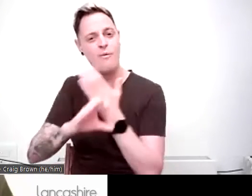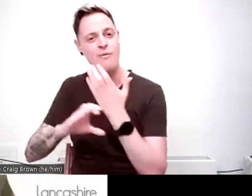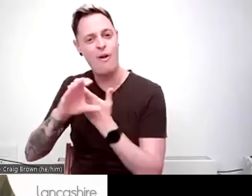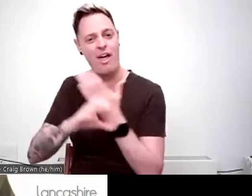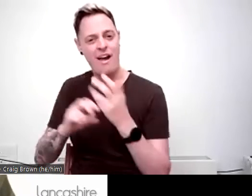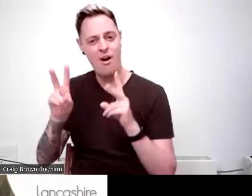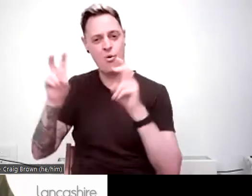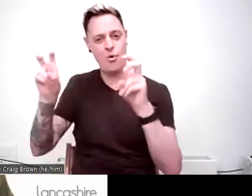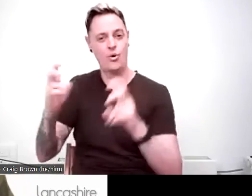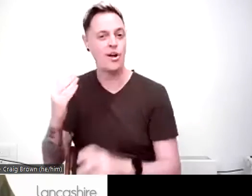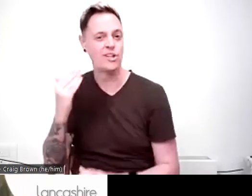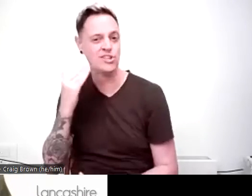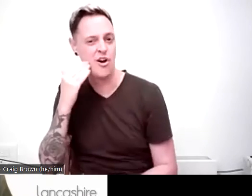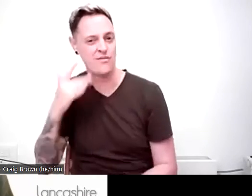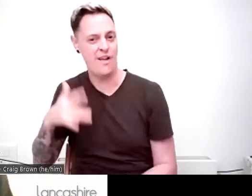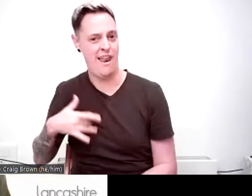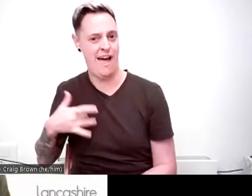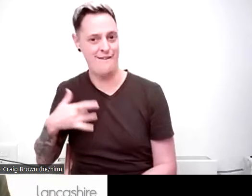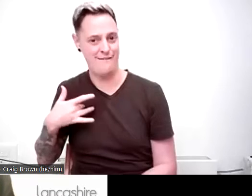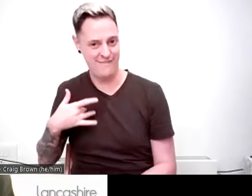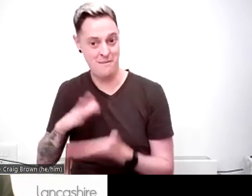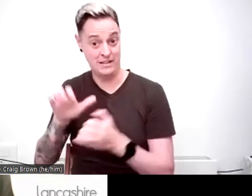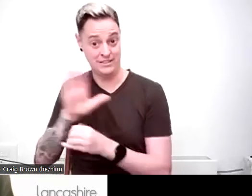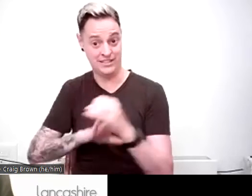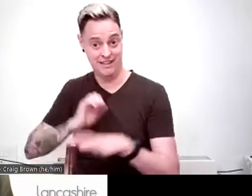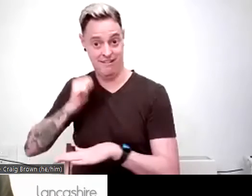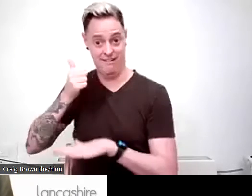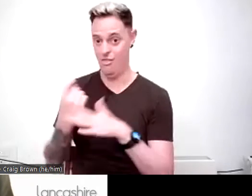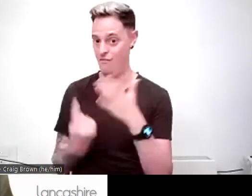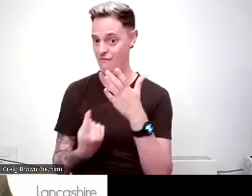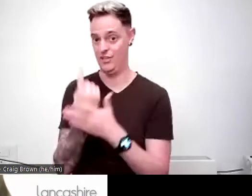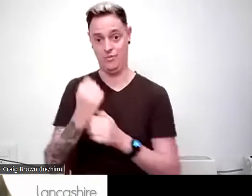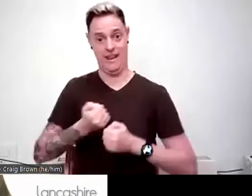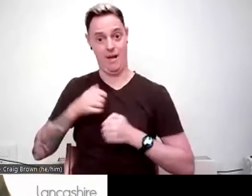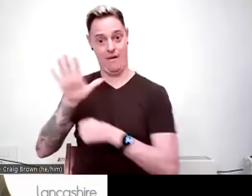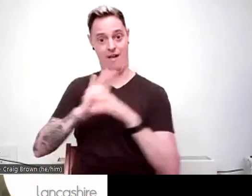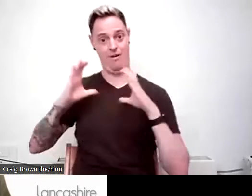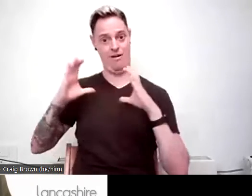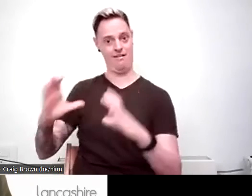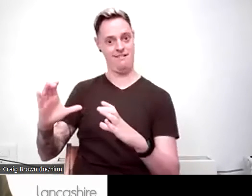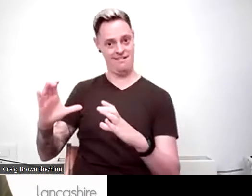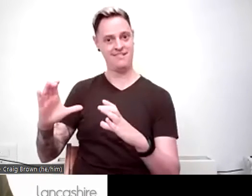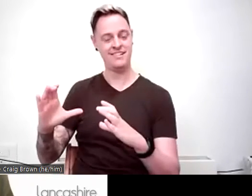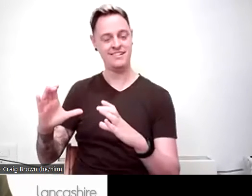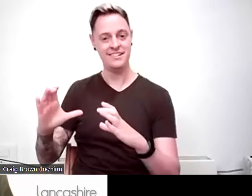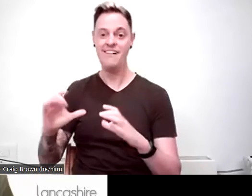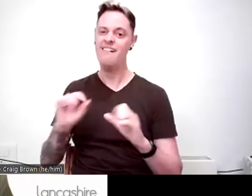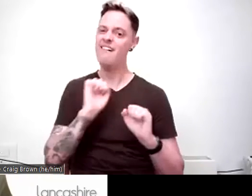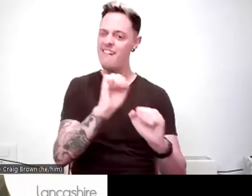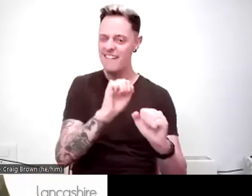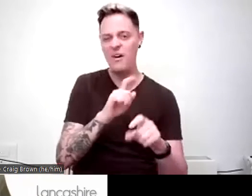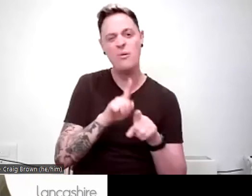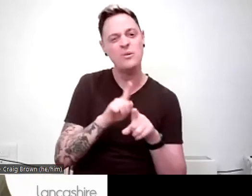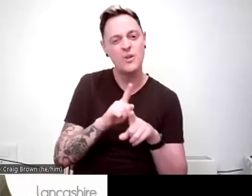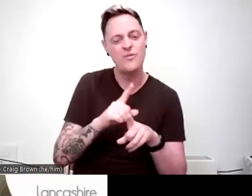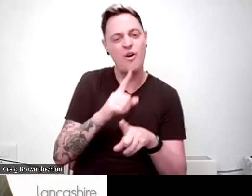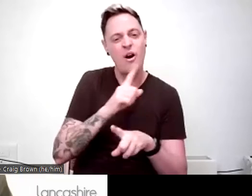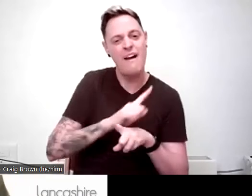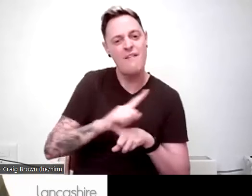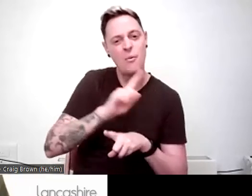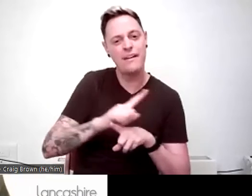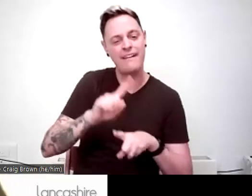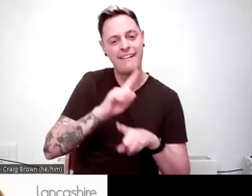going to speak more about. And it was actually the first of its kind in the region. And they also teach weekly queer yoga classes